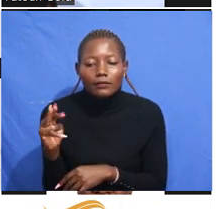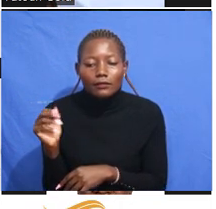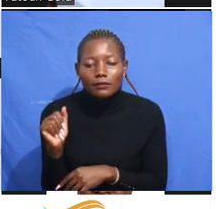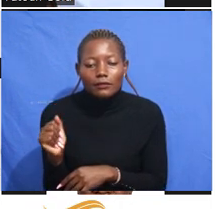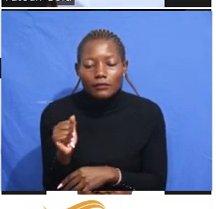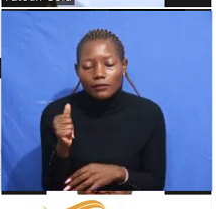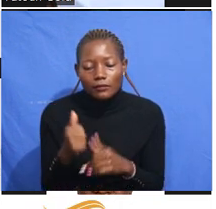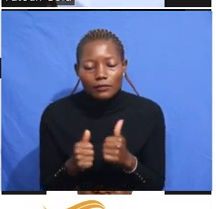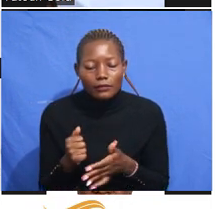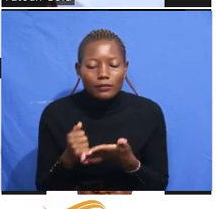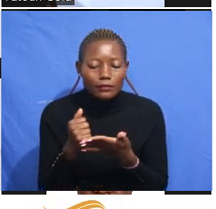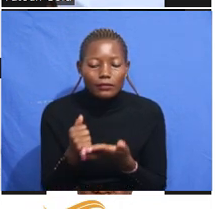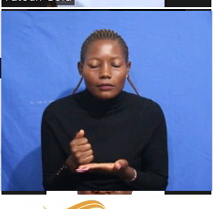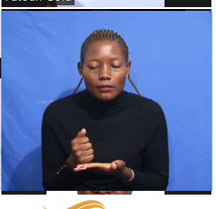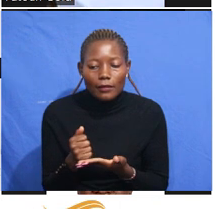deals more with